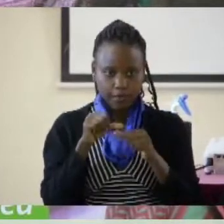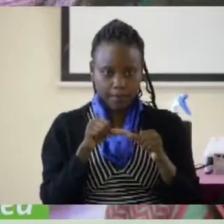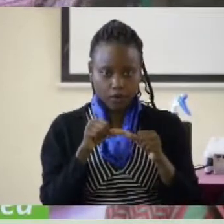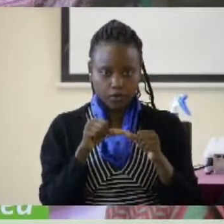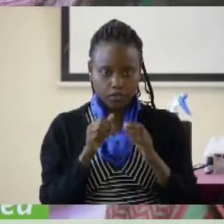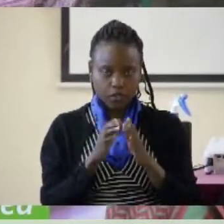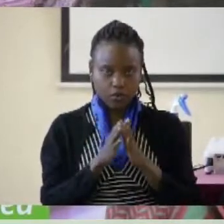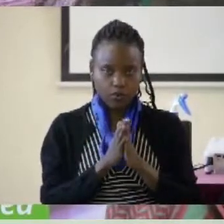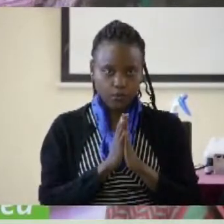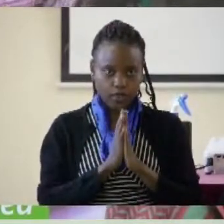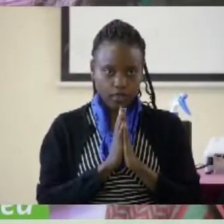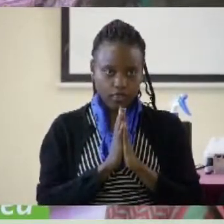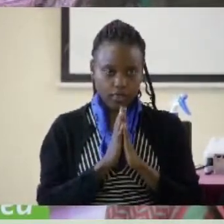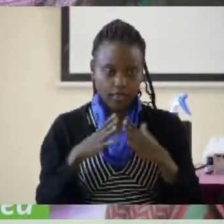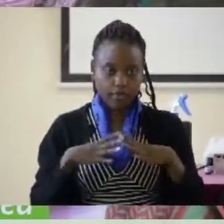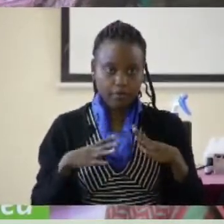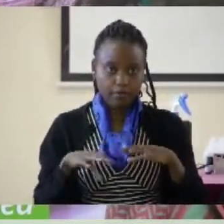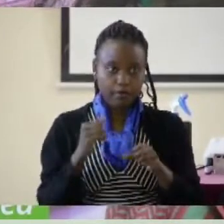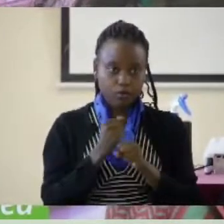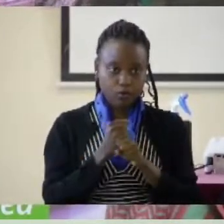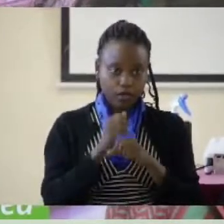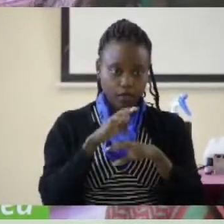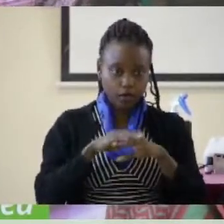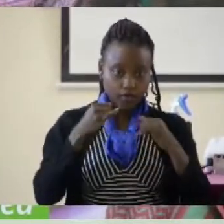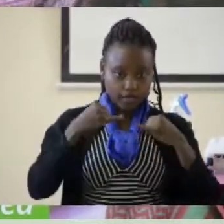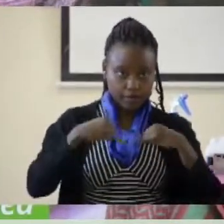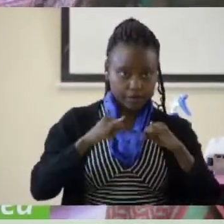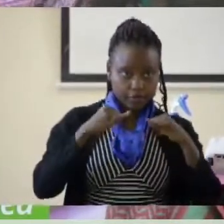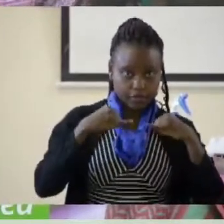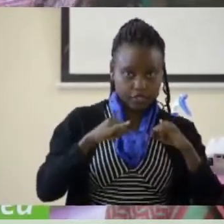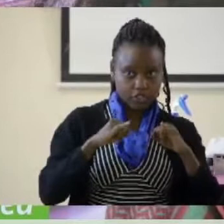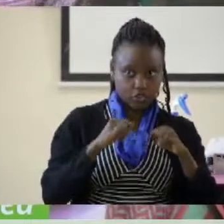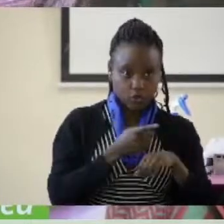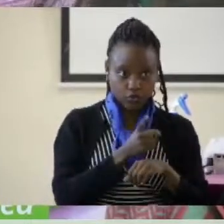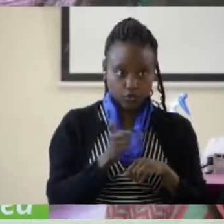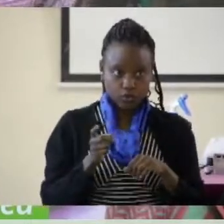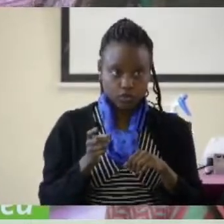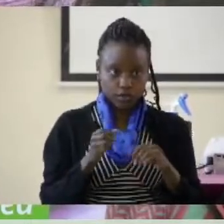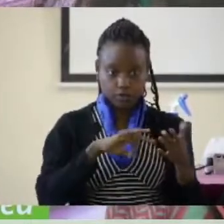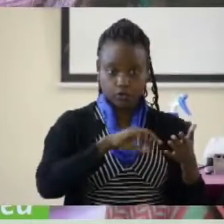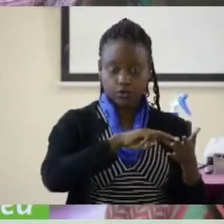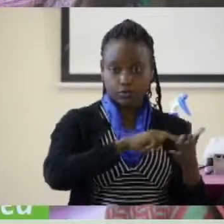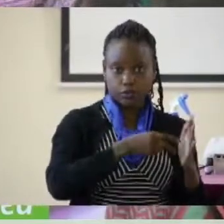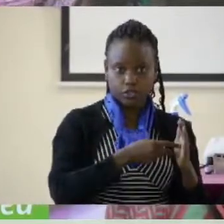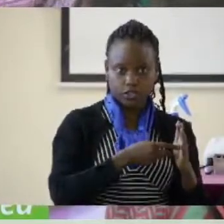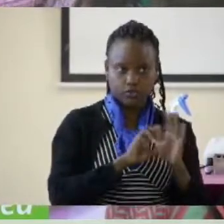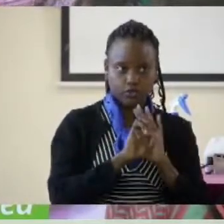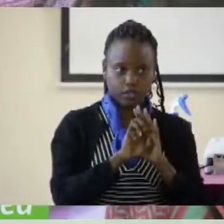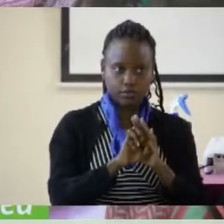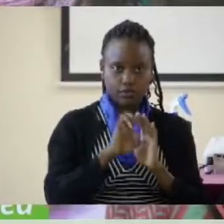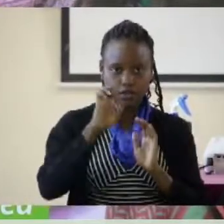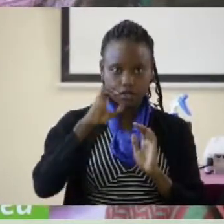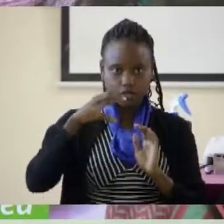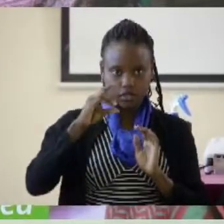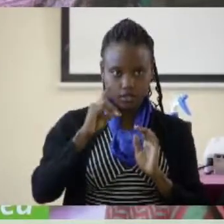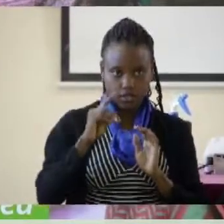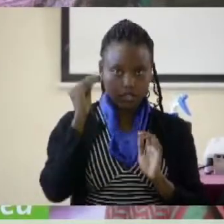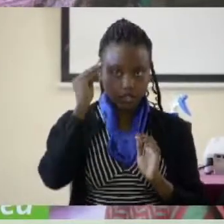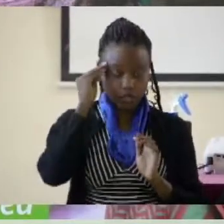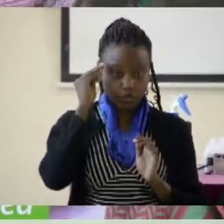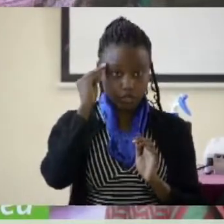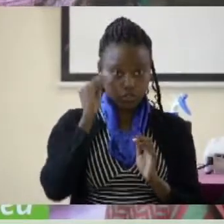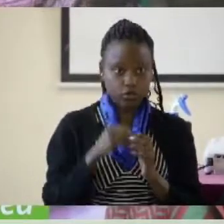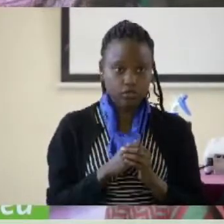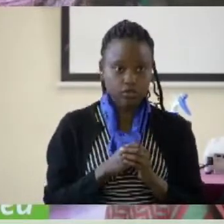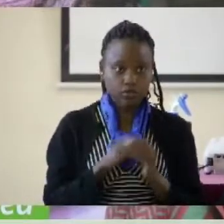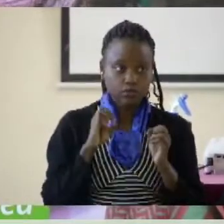people working on the implementation of those projects. A ward administrator, like say an ECD, education, which